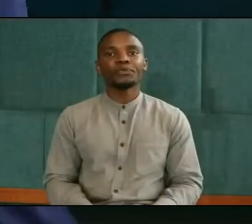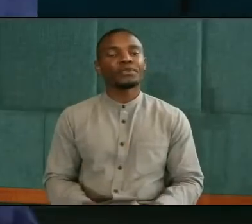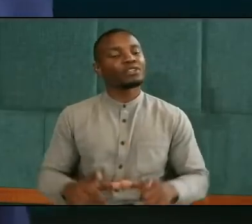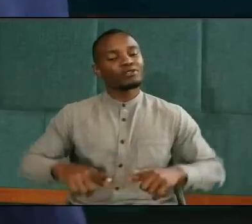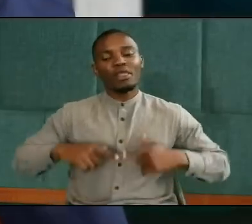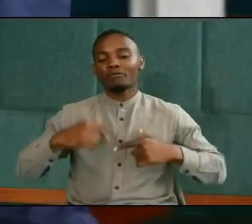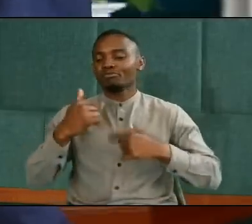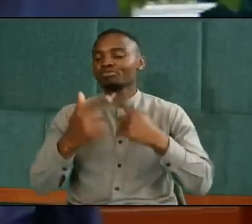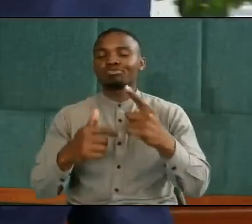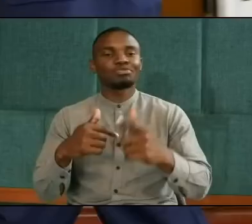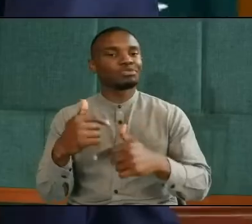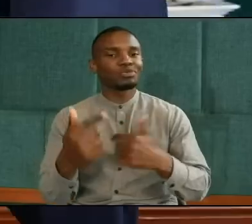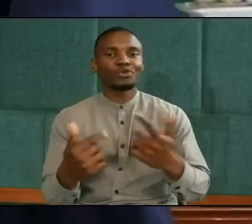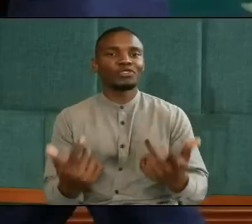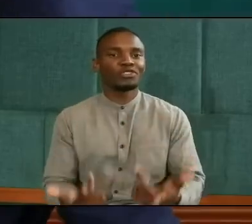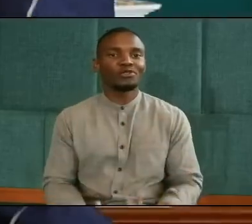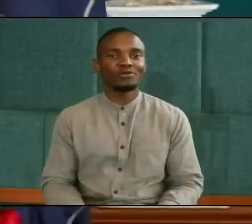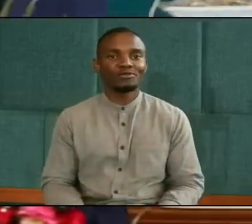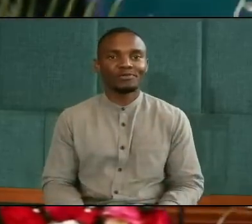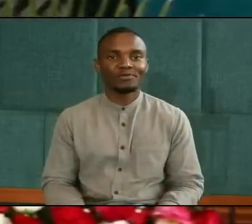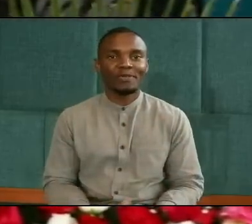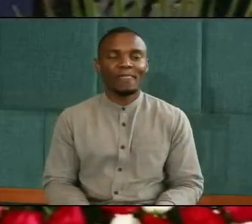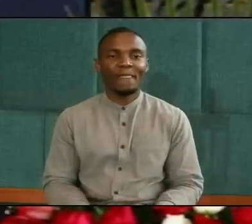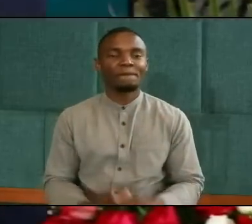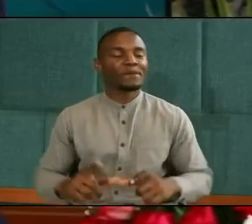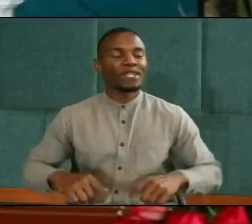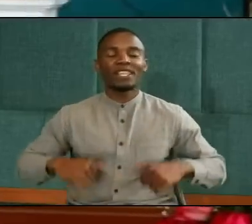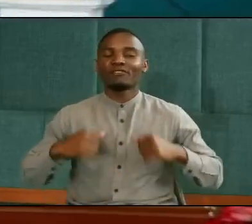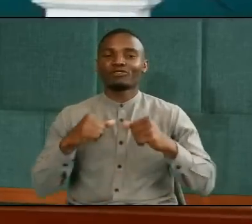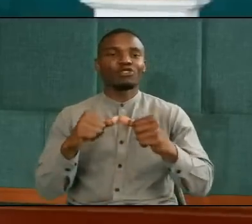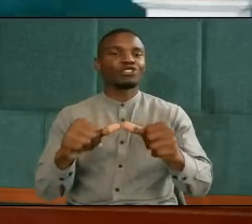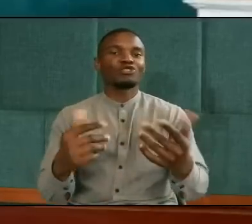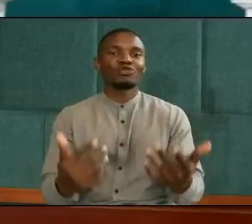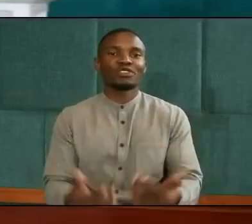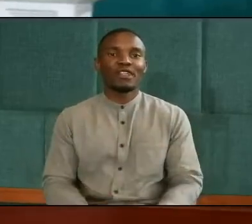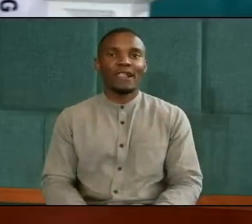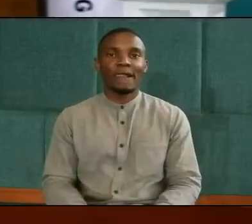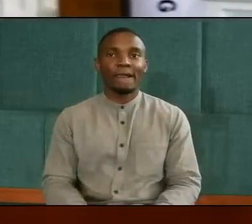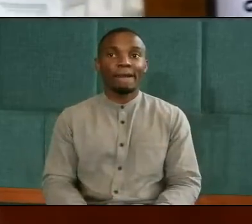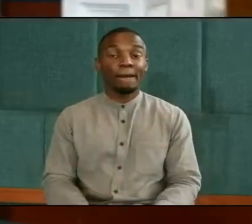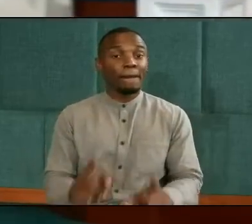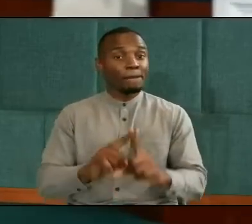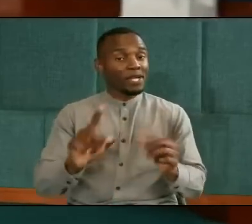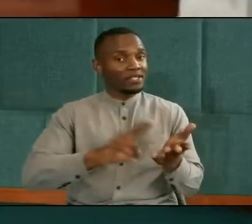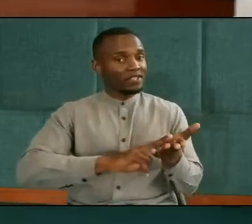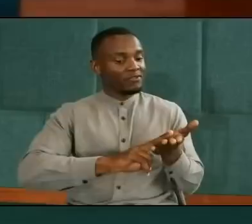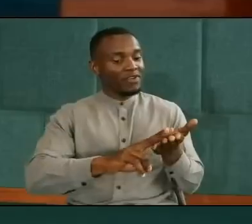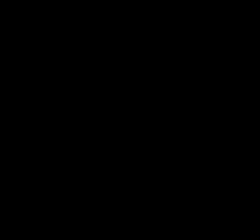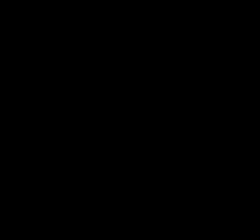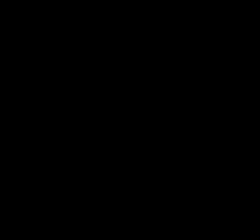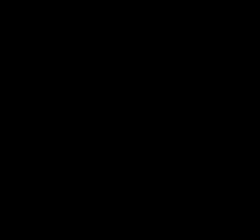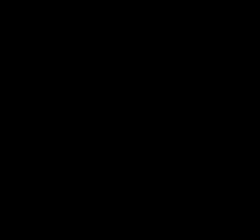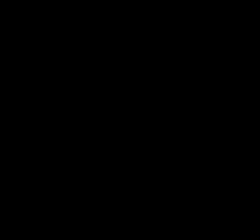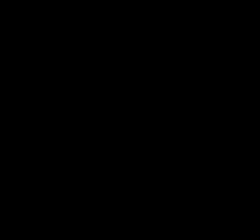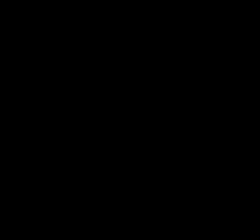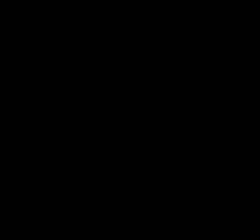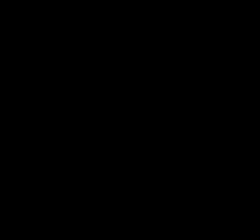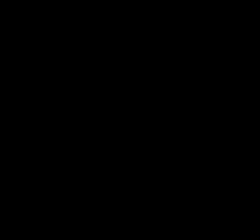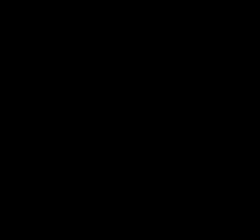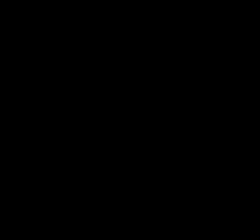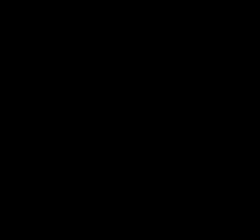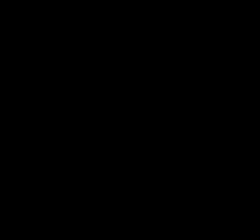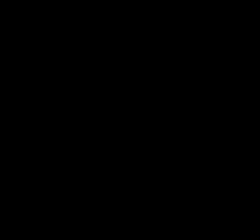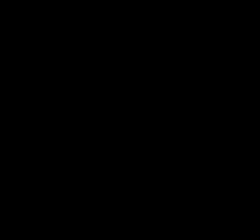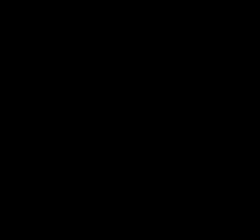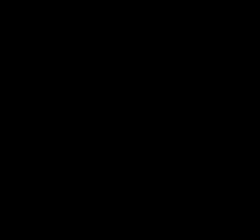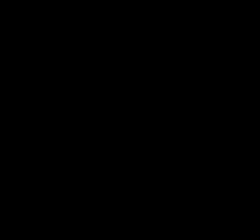life continues. Life continues. But the text says, after that,